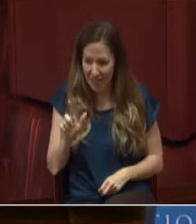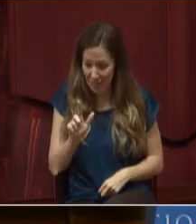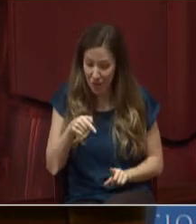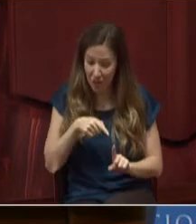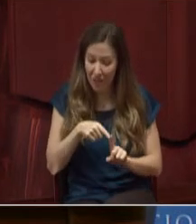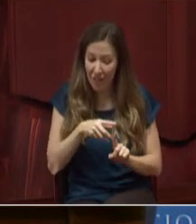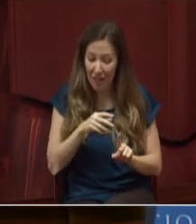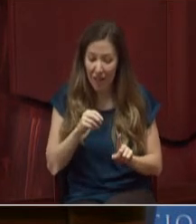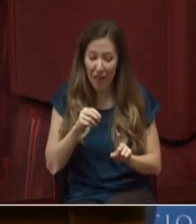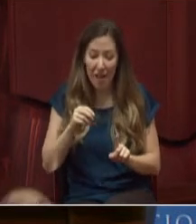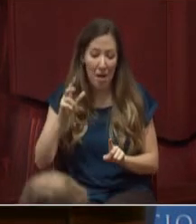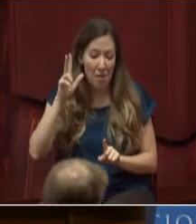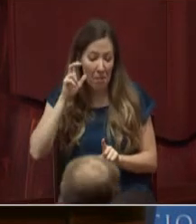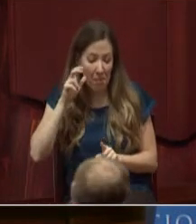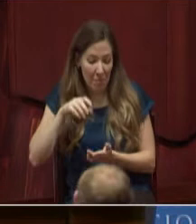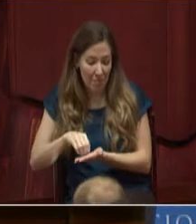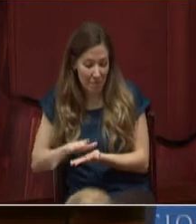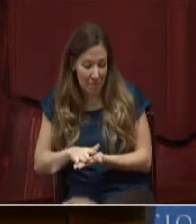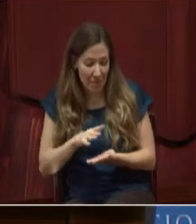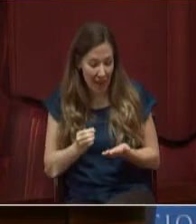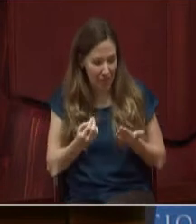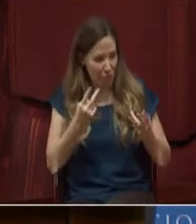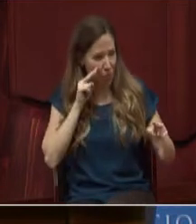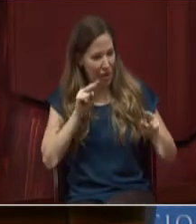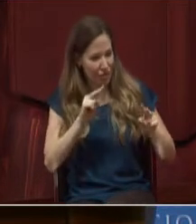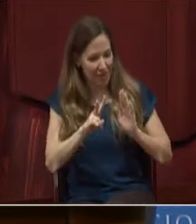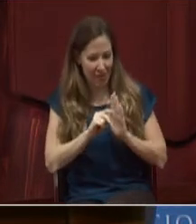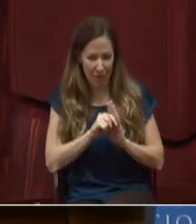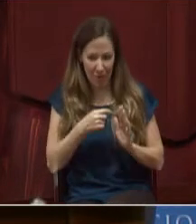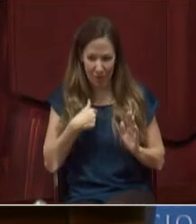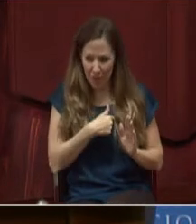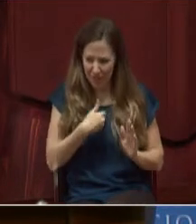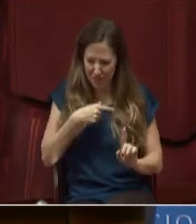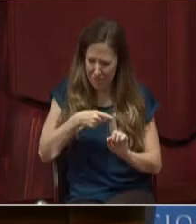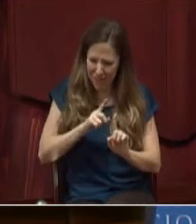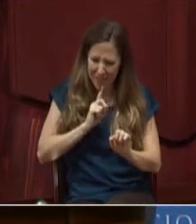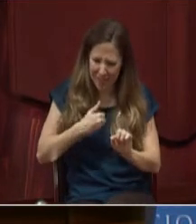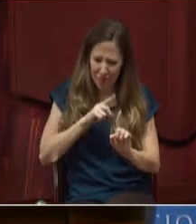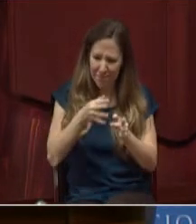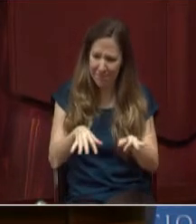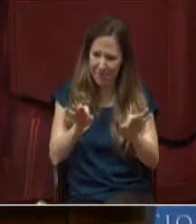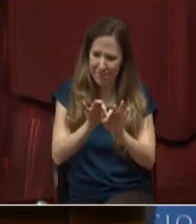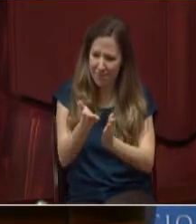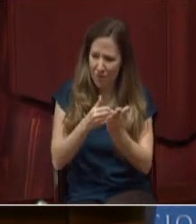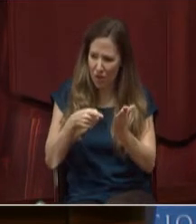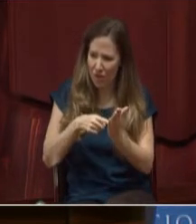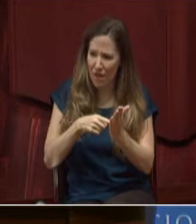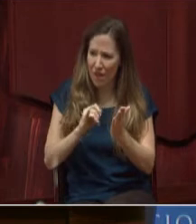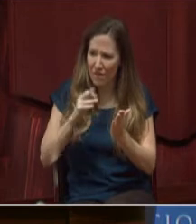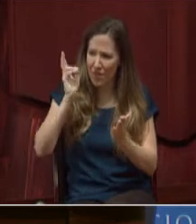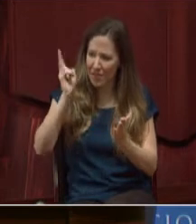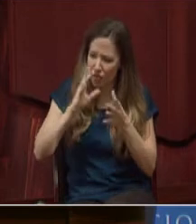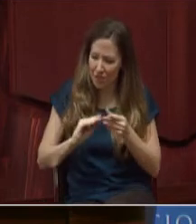transcripts of these Nixon Legacy Forums play a vital and virtually unique part in the oral history that is available to scholars